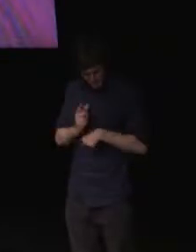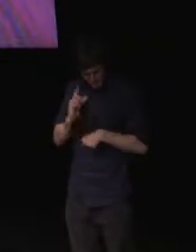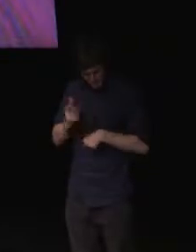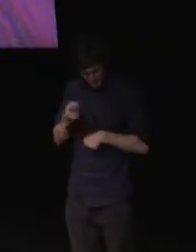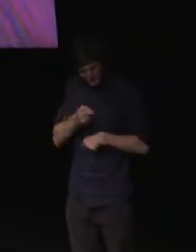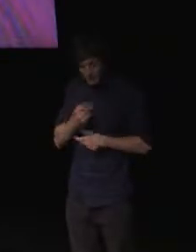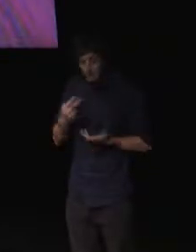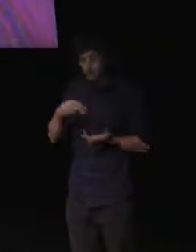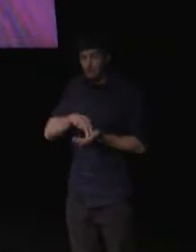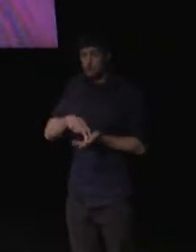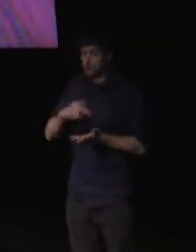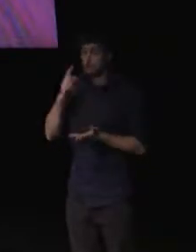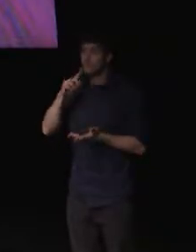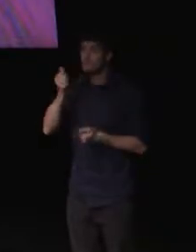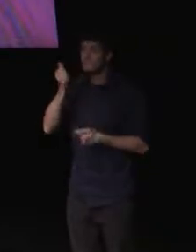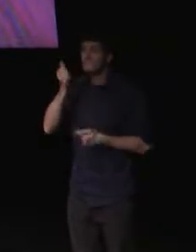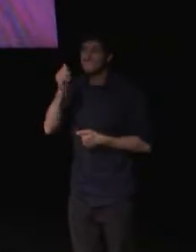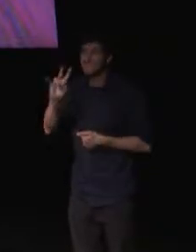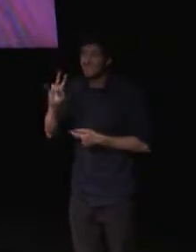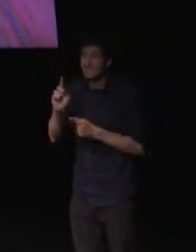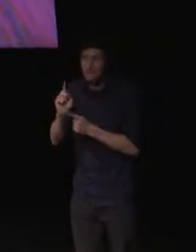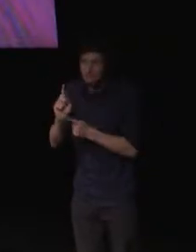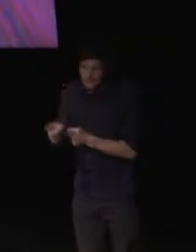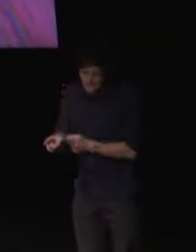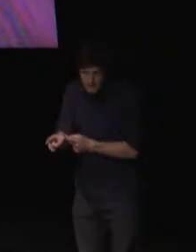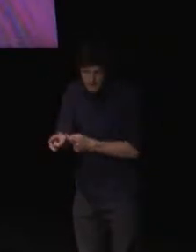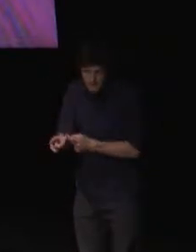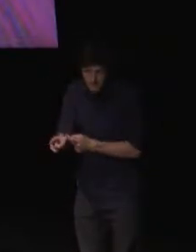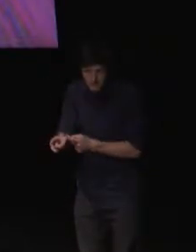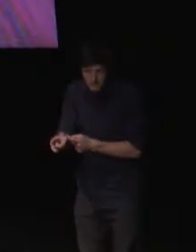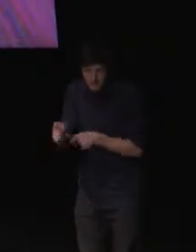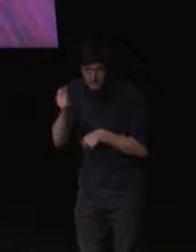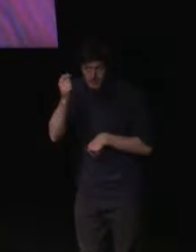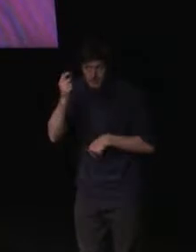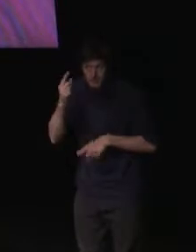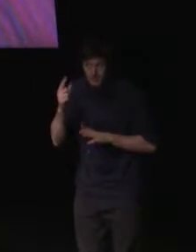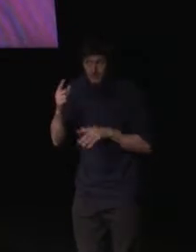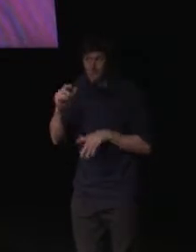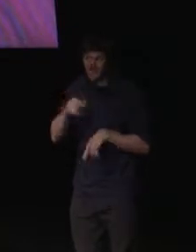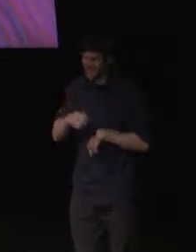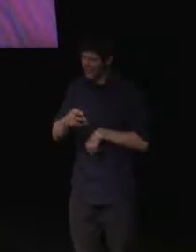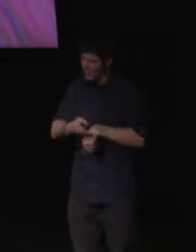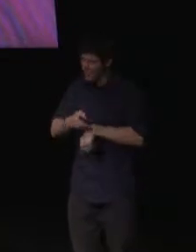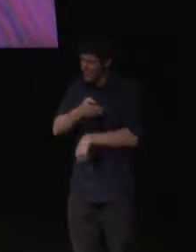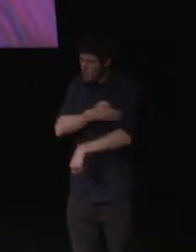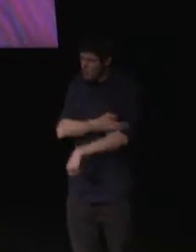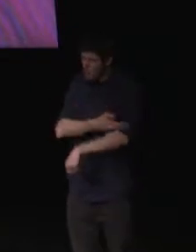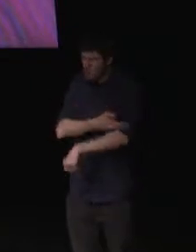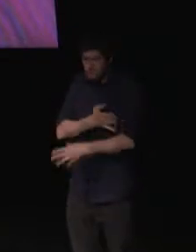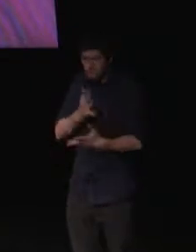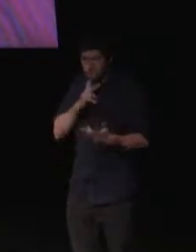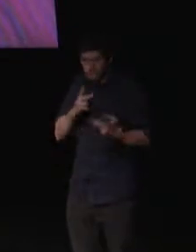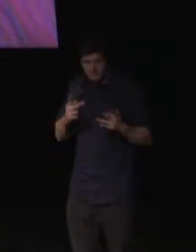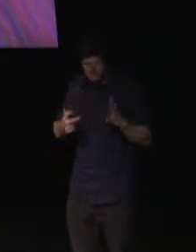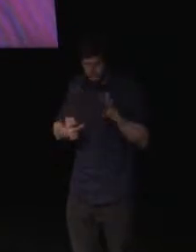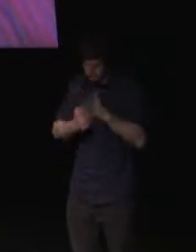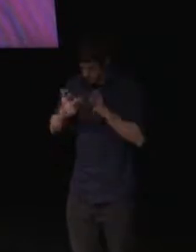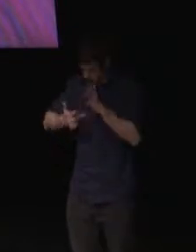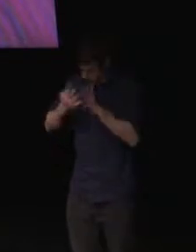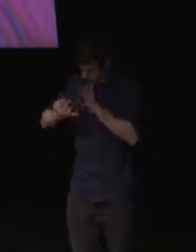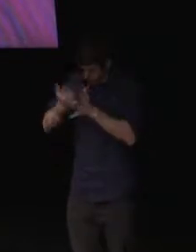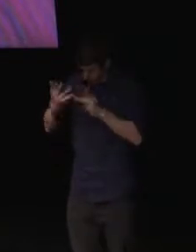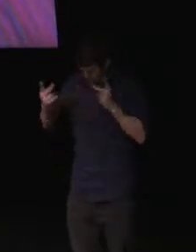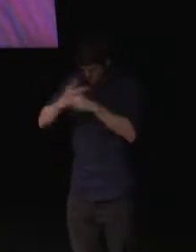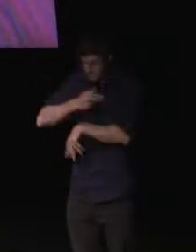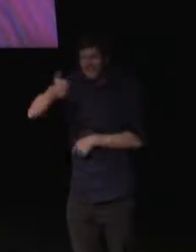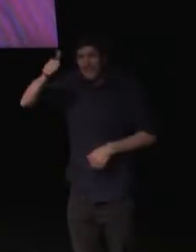17 minutes. That's basically like saying you improved almost times 10 in your physical capacity